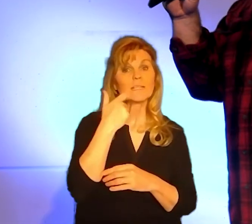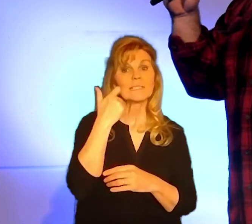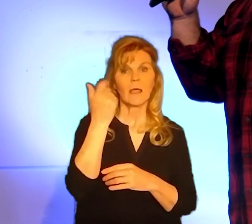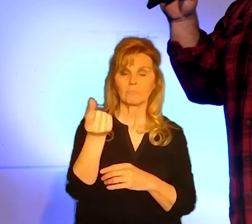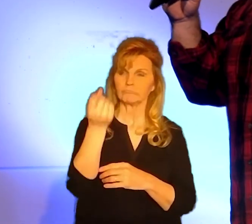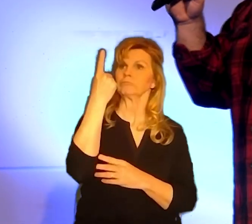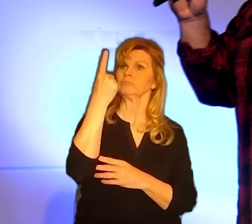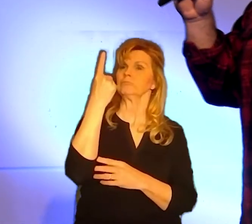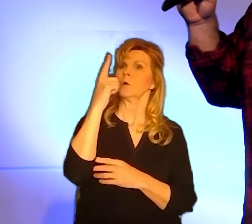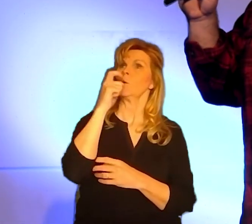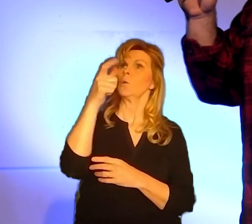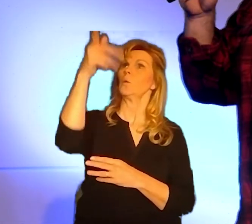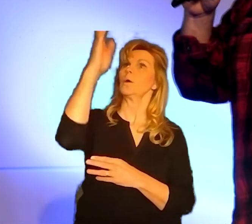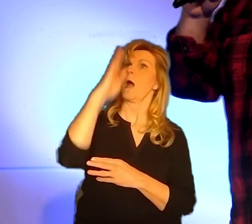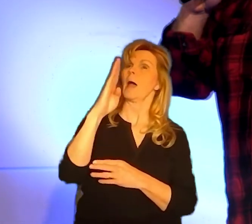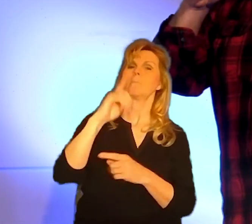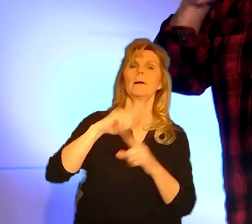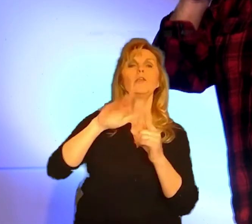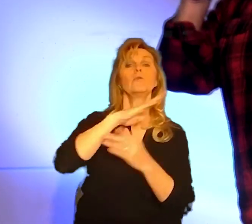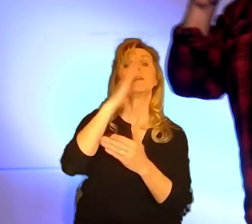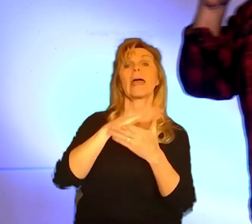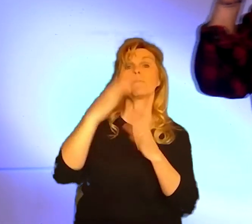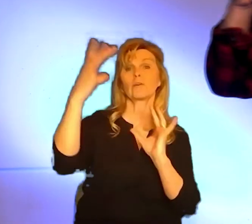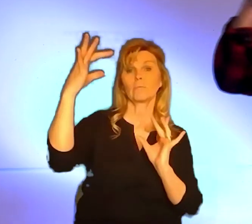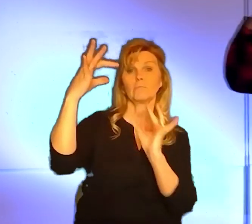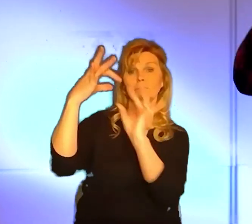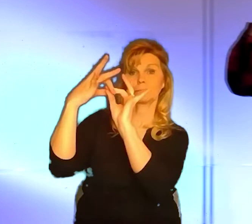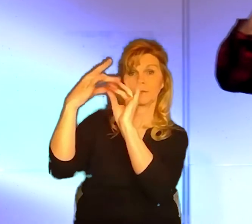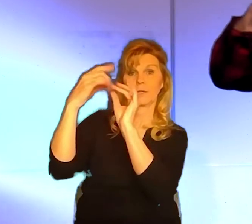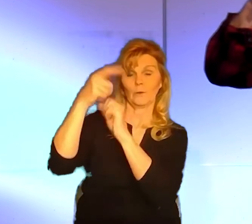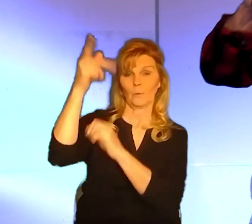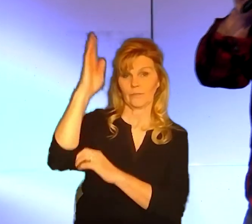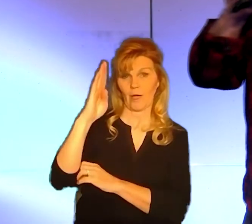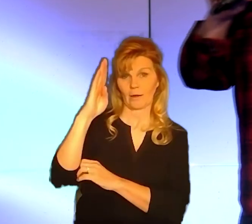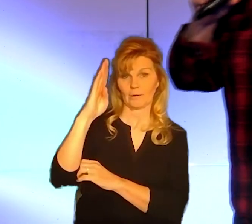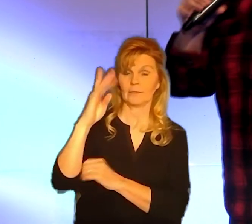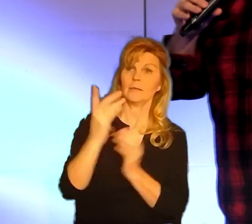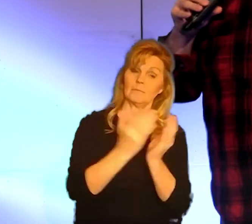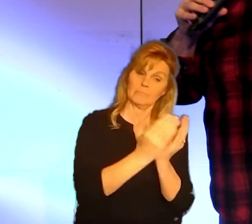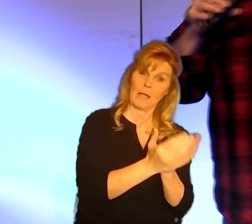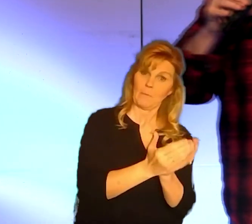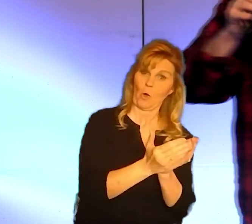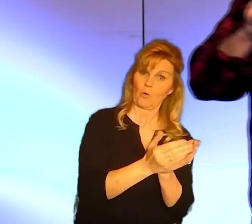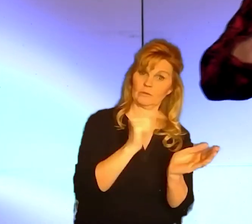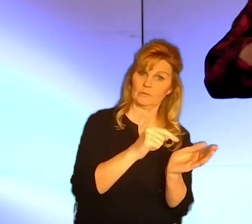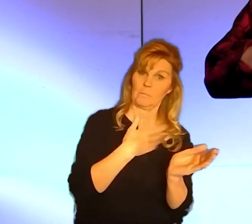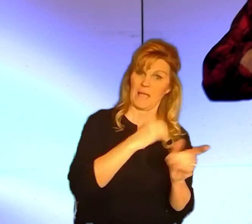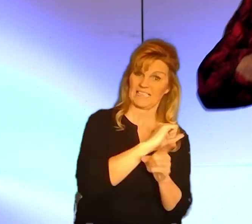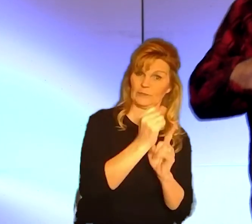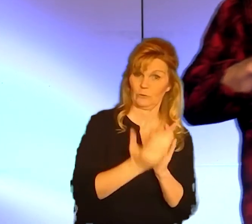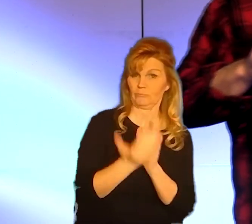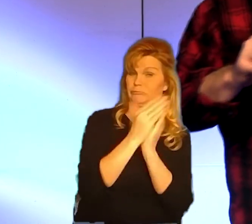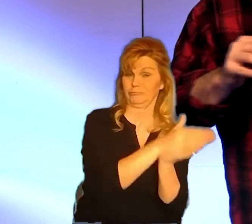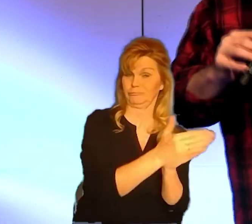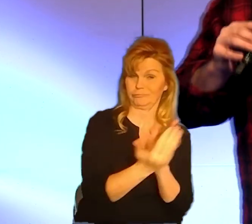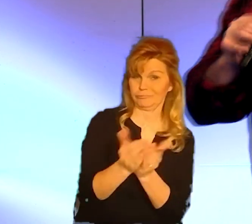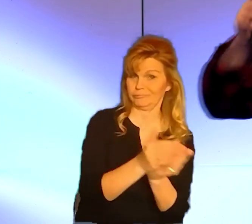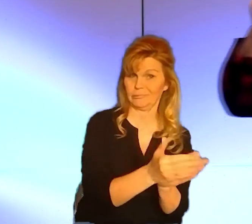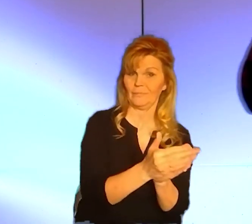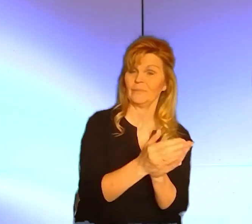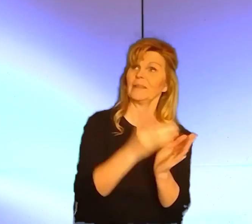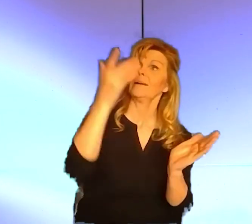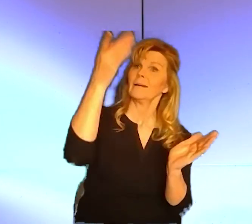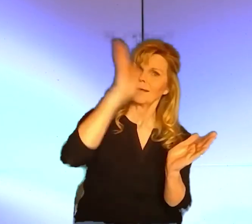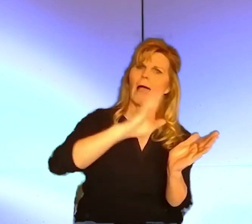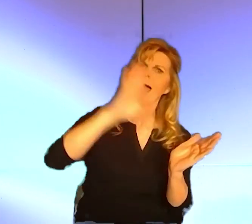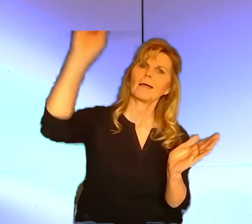of who God is, but you've never actually allowed him into your boat. You've never allowed him into your situation. And God wants to be a